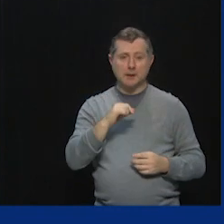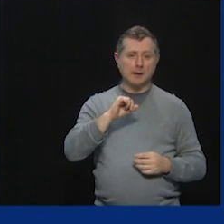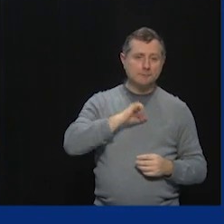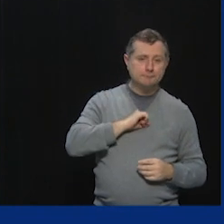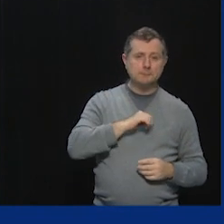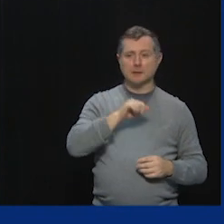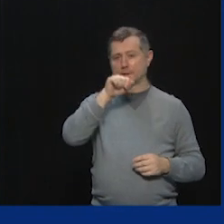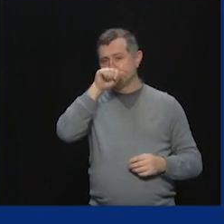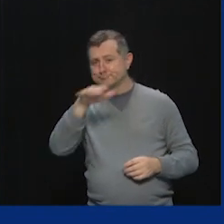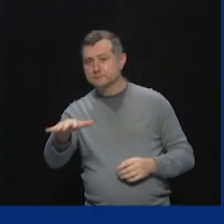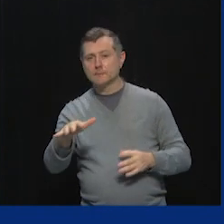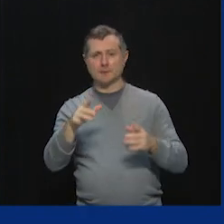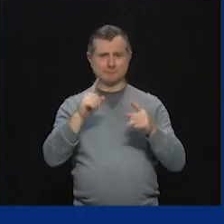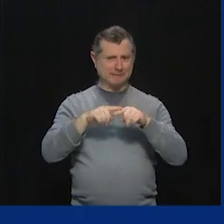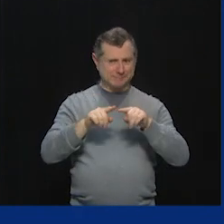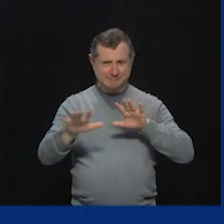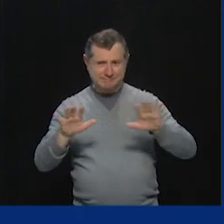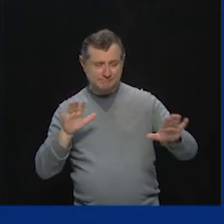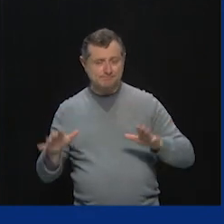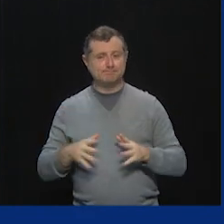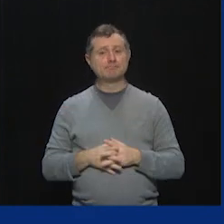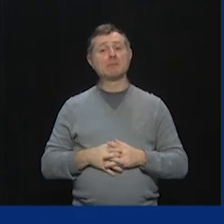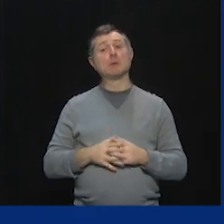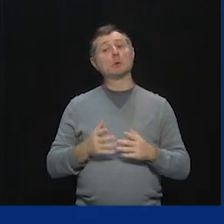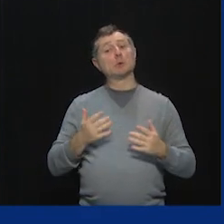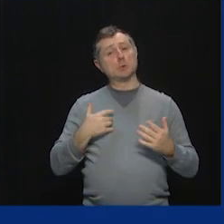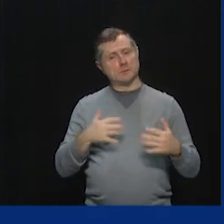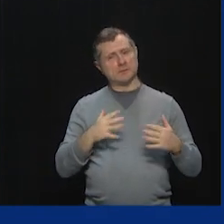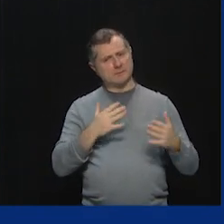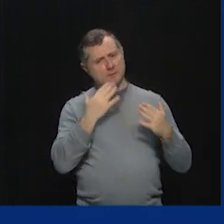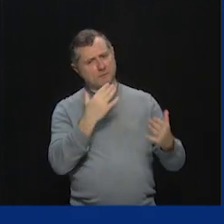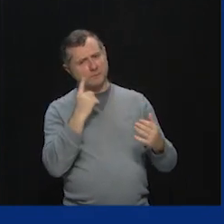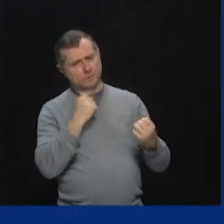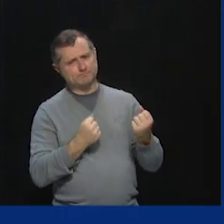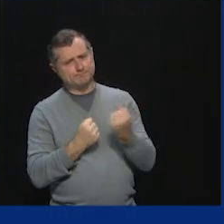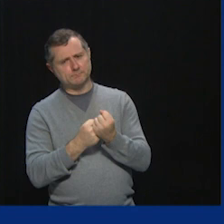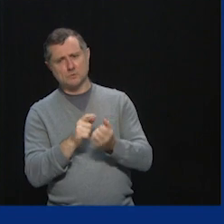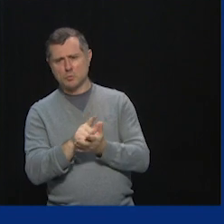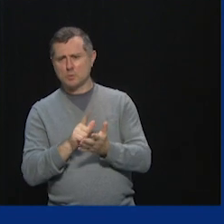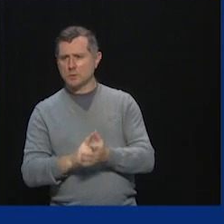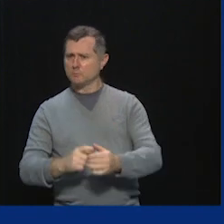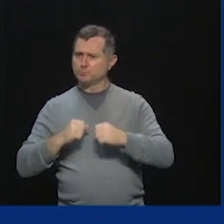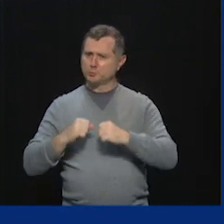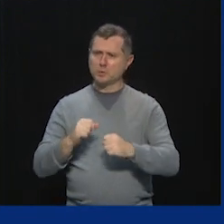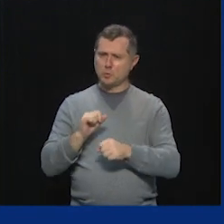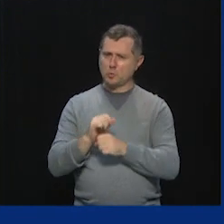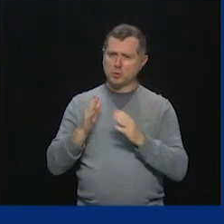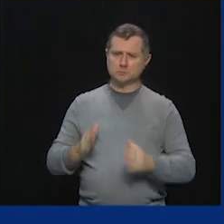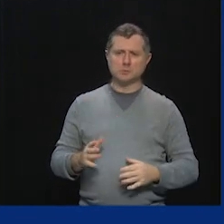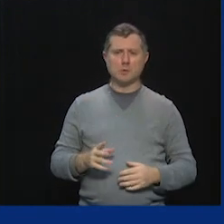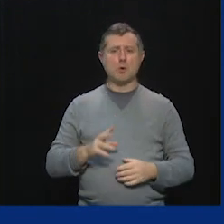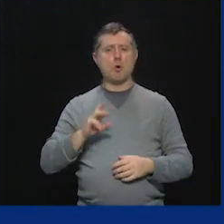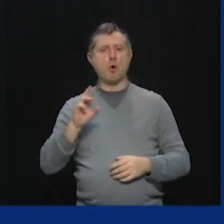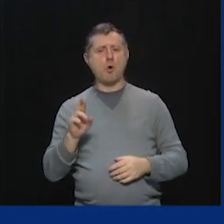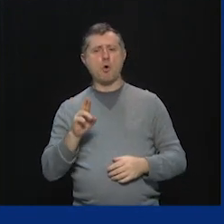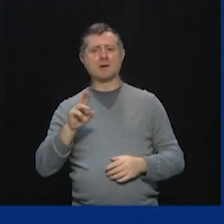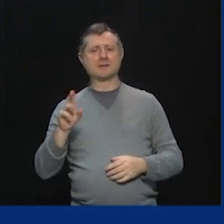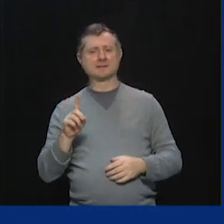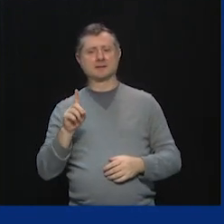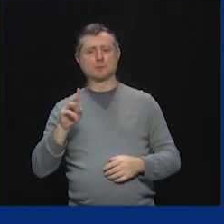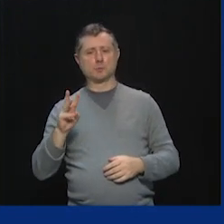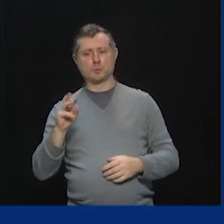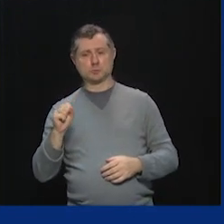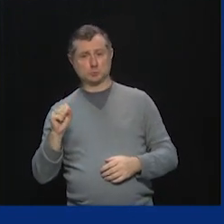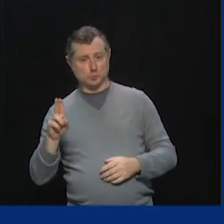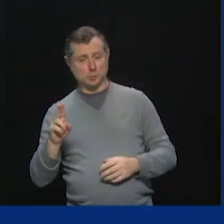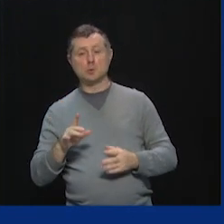that supported this legislation to protect their workers, such as the RWDSU, the New York State Nurses Association, the New